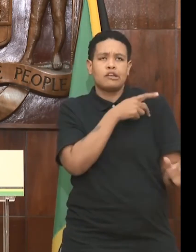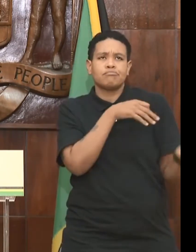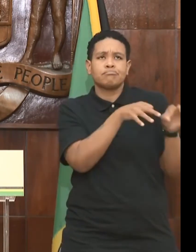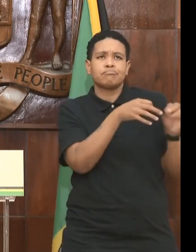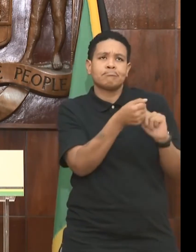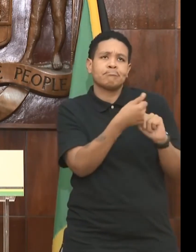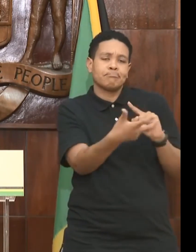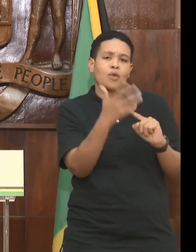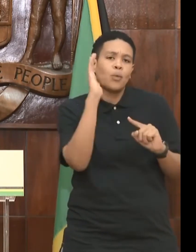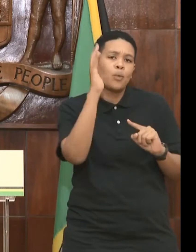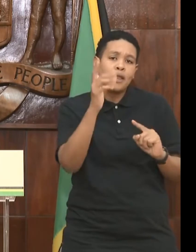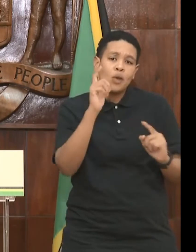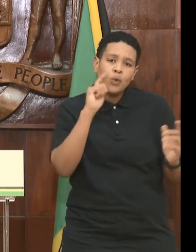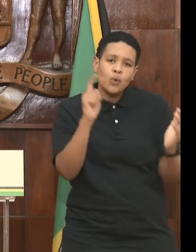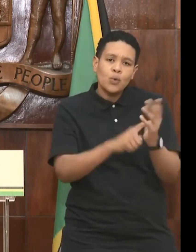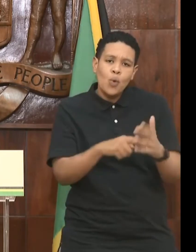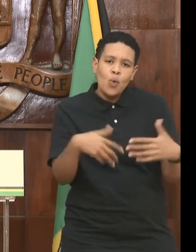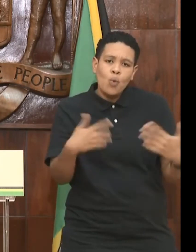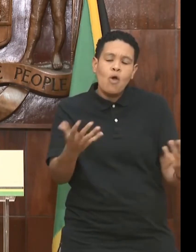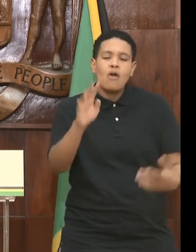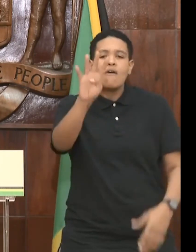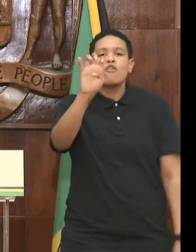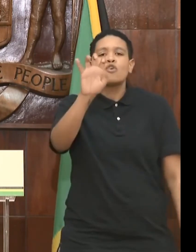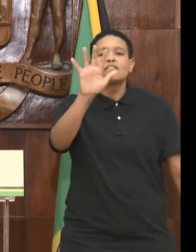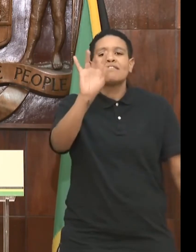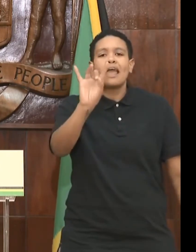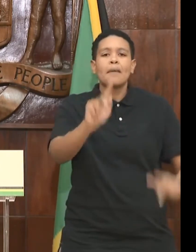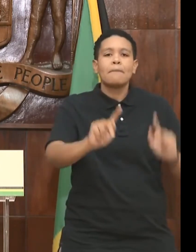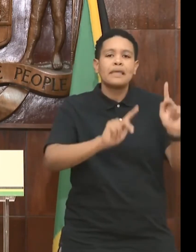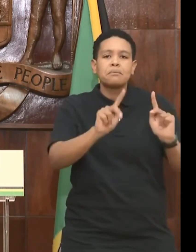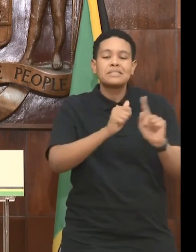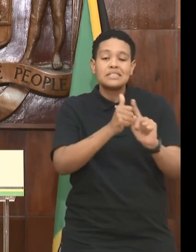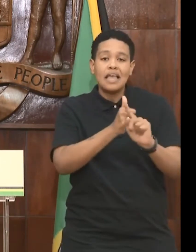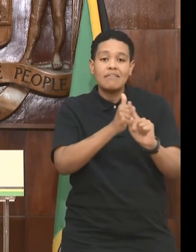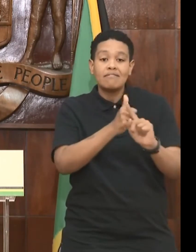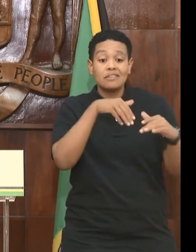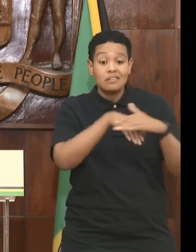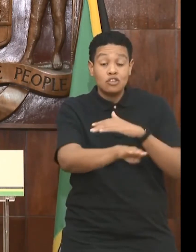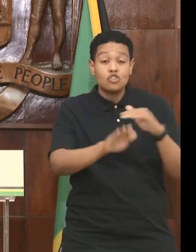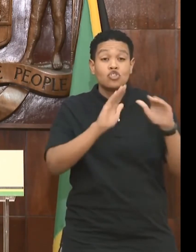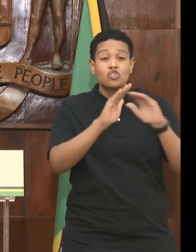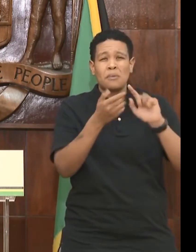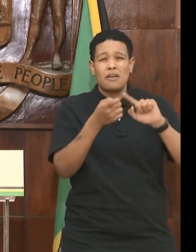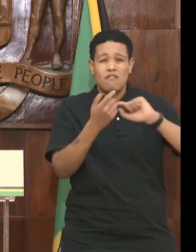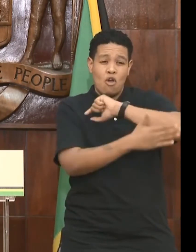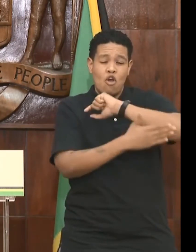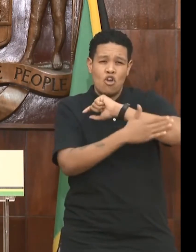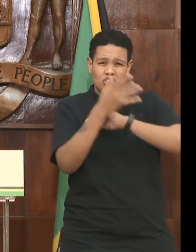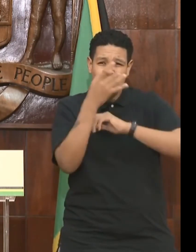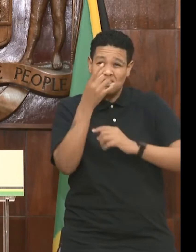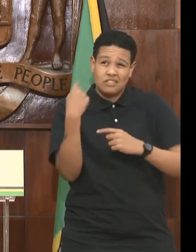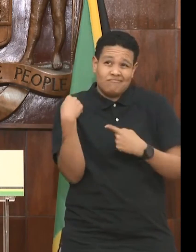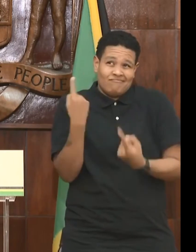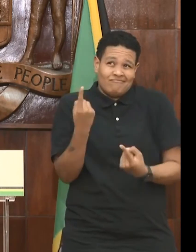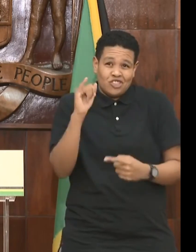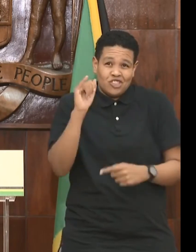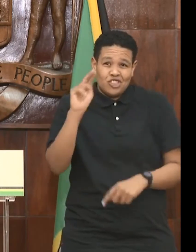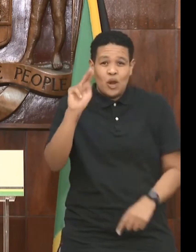York. Of note, 458 persons have come into the island from a country of interest since January